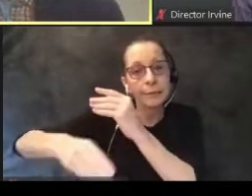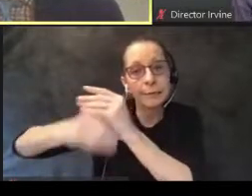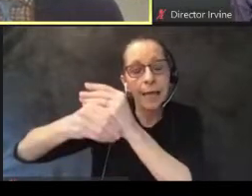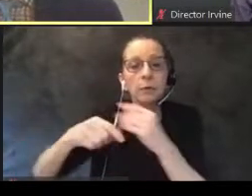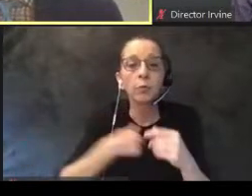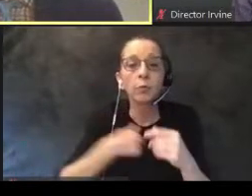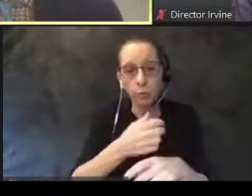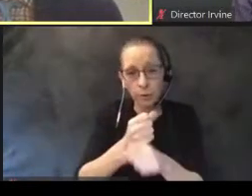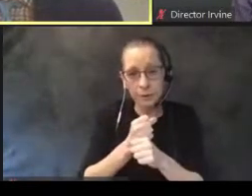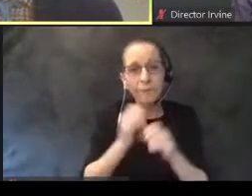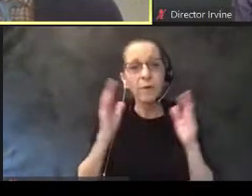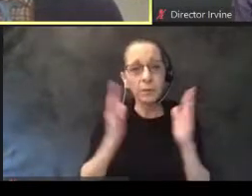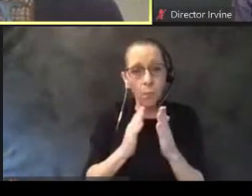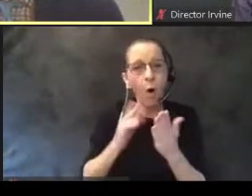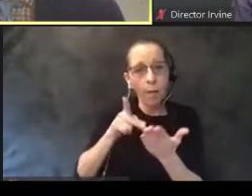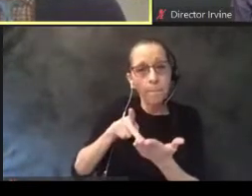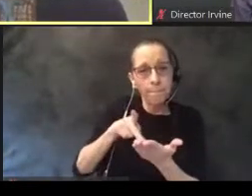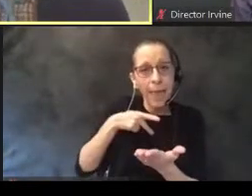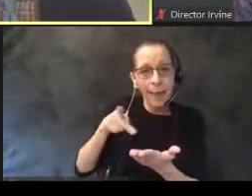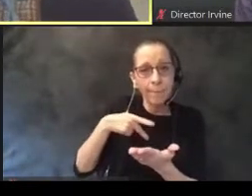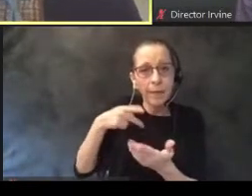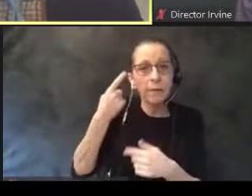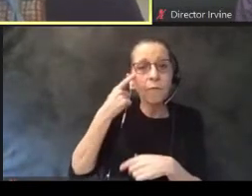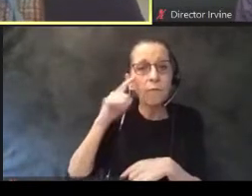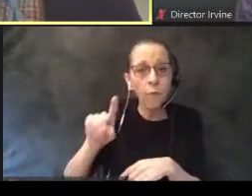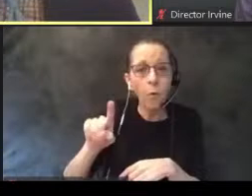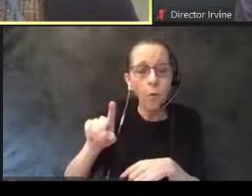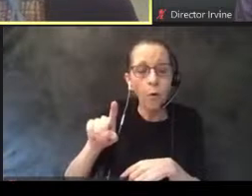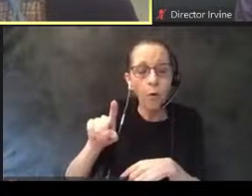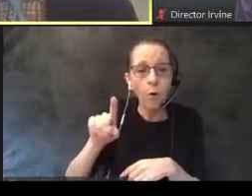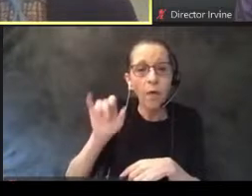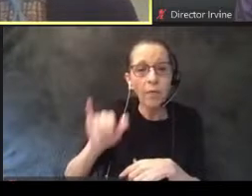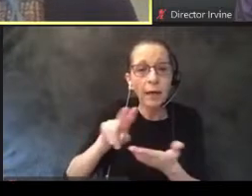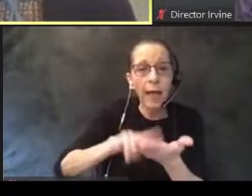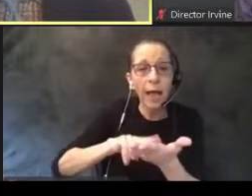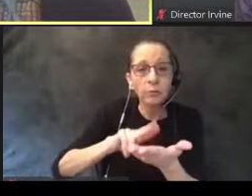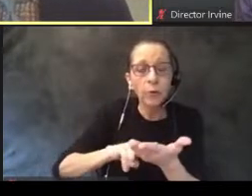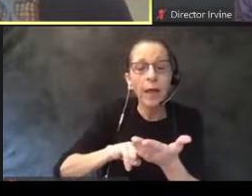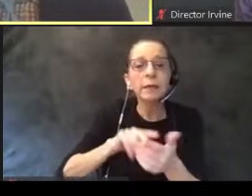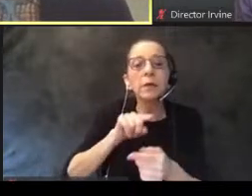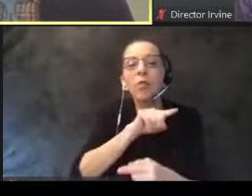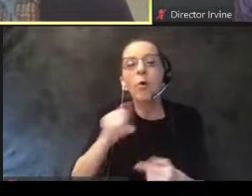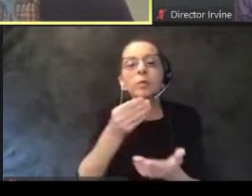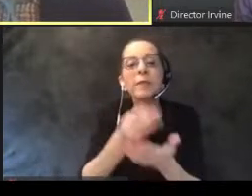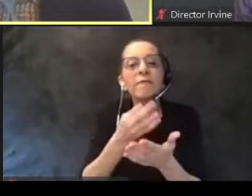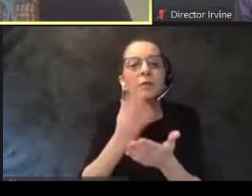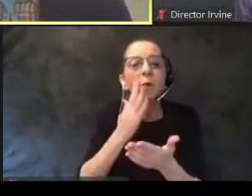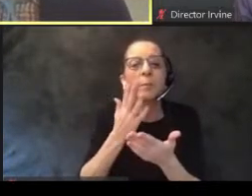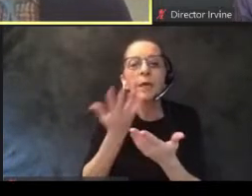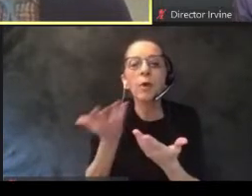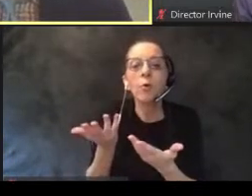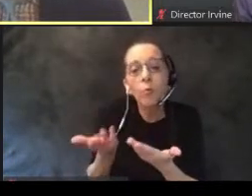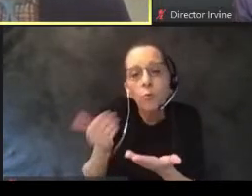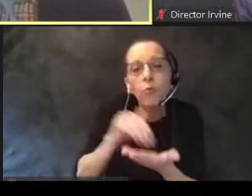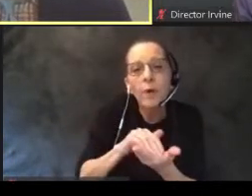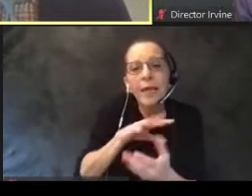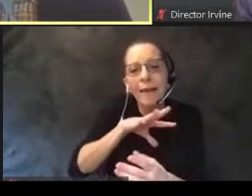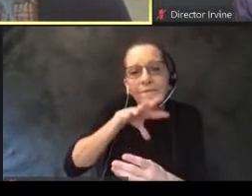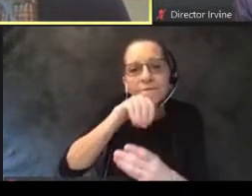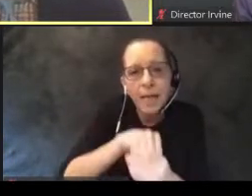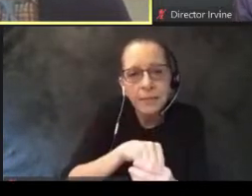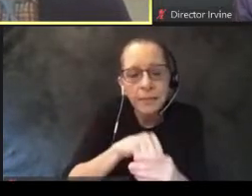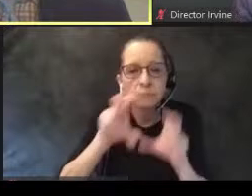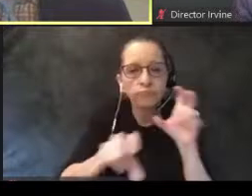we receive a small payment for on this contract, those funds will be reinvested in the system. And